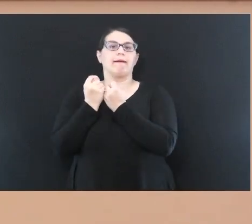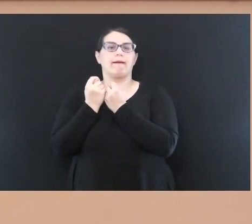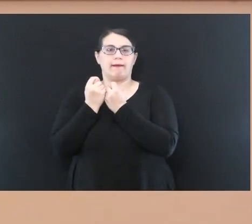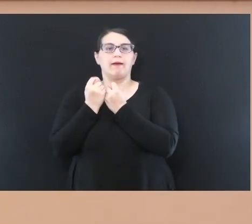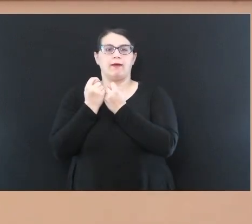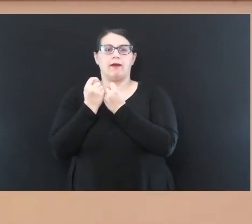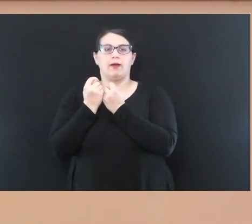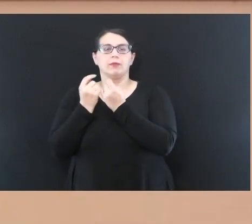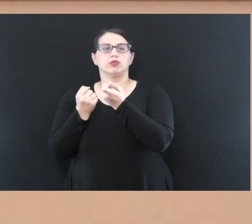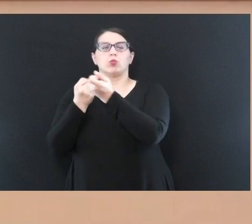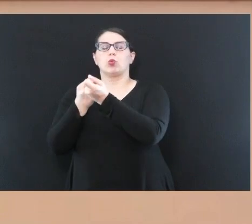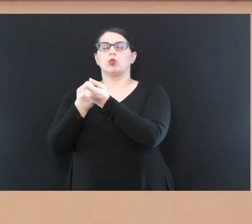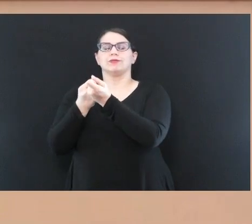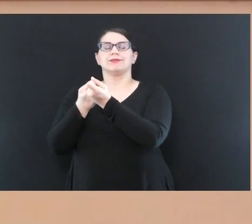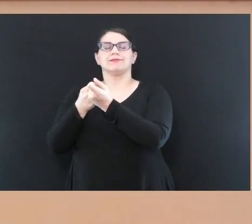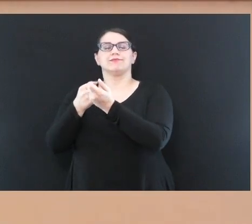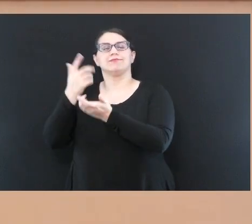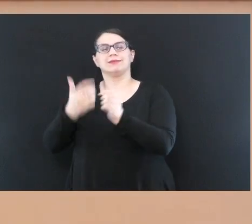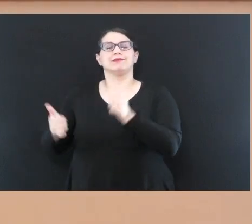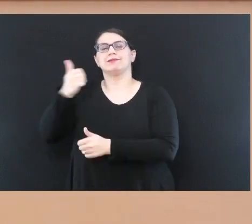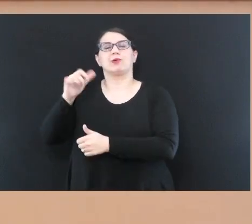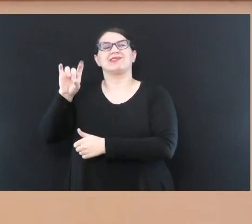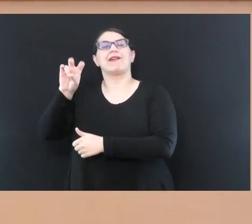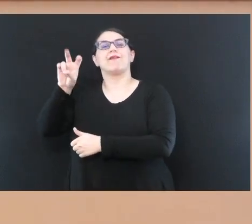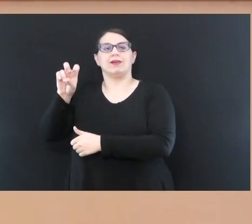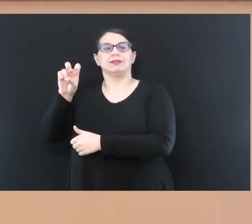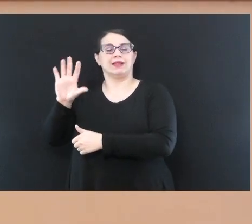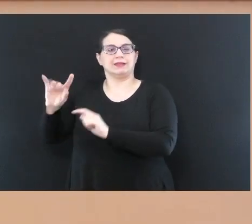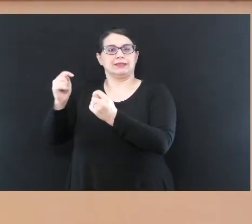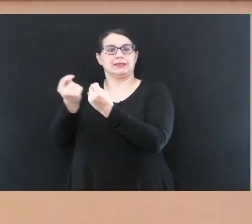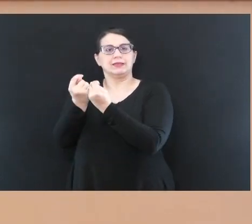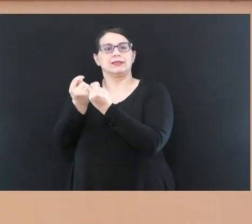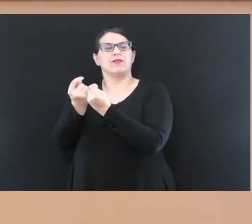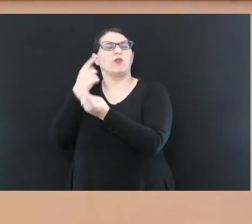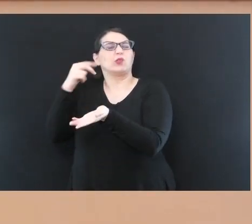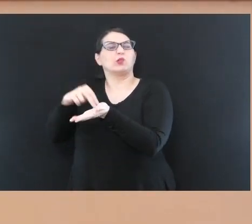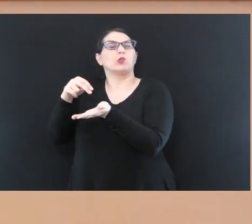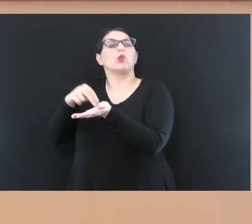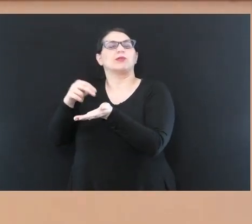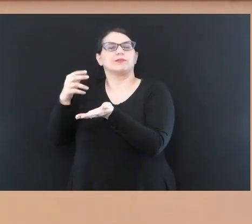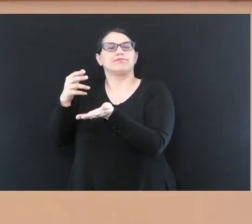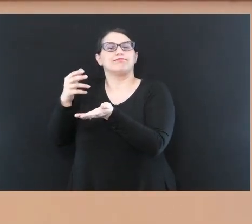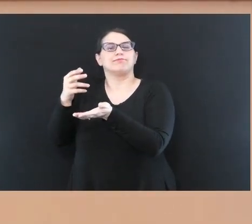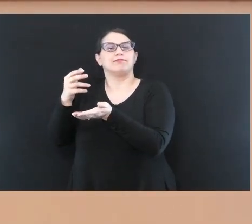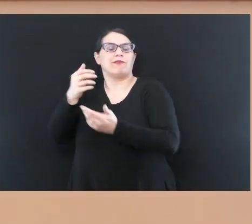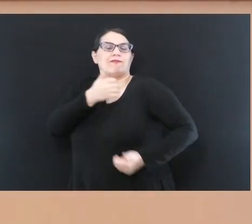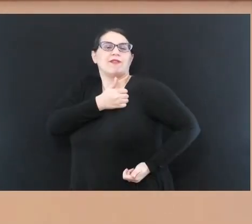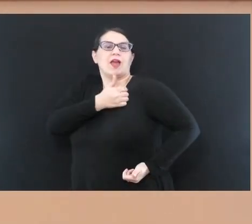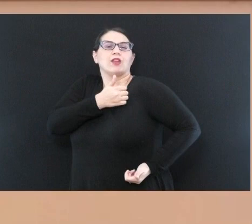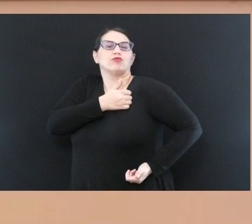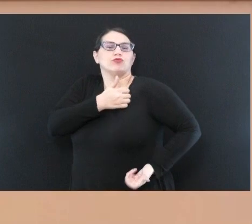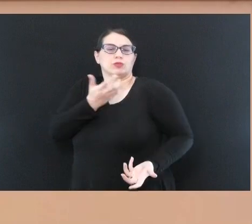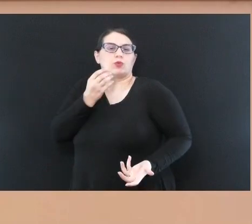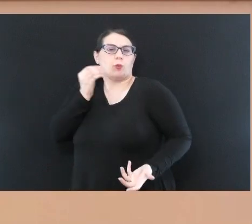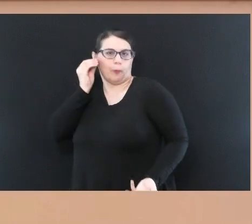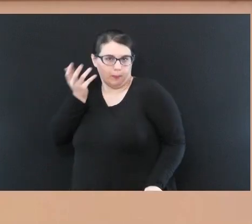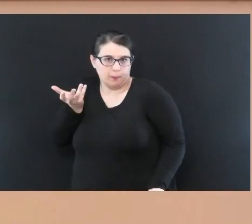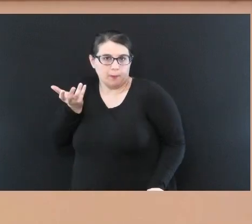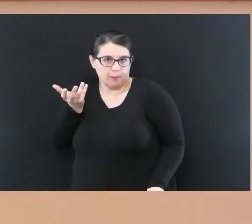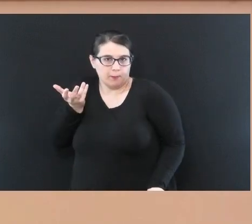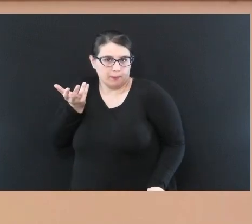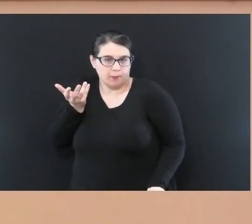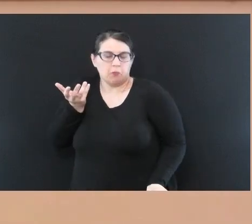the Clarksburg State Veterans Home to be able to assist with a positive among a